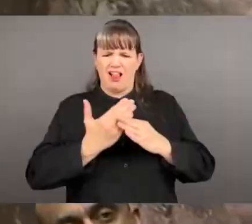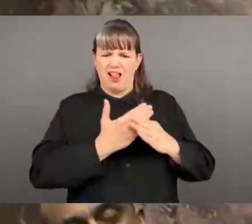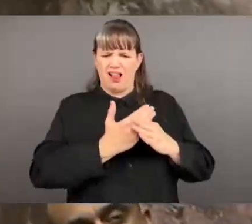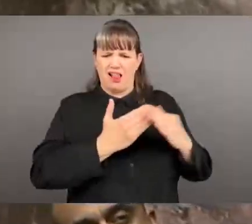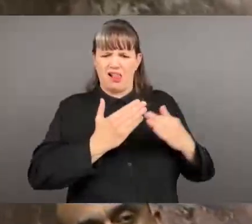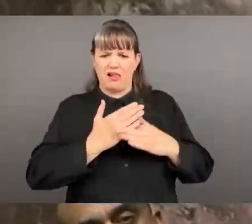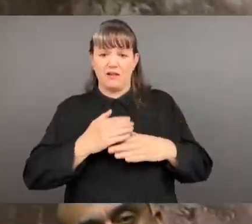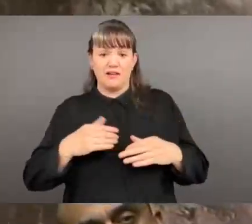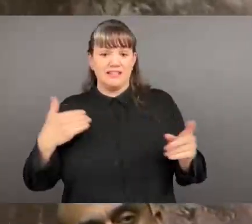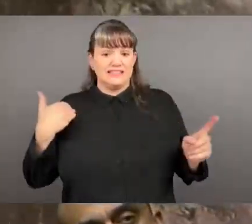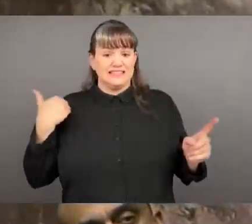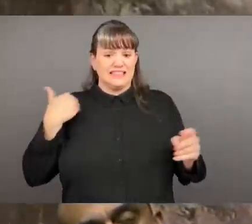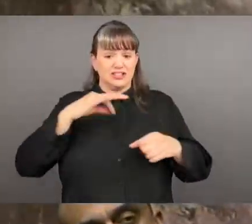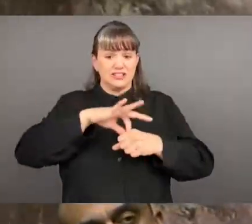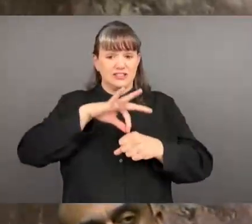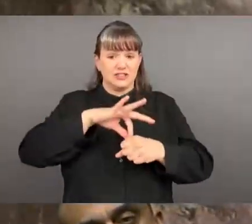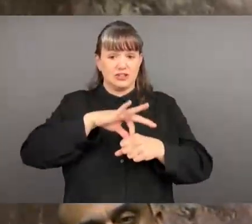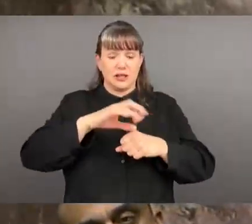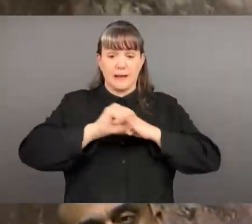to the